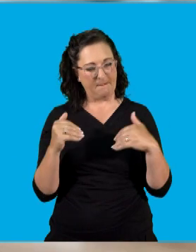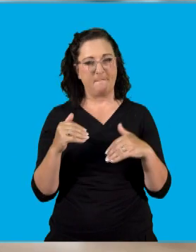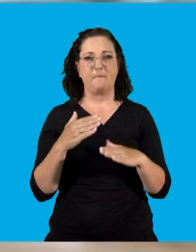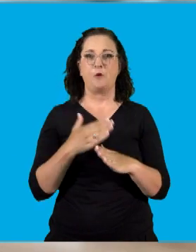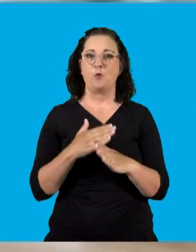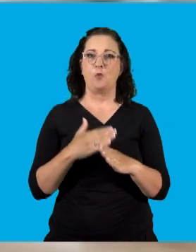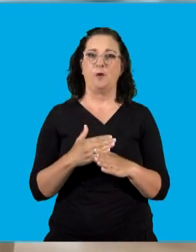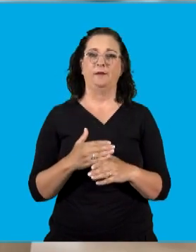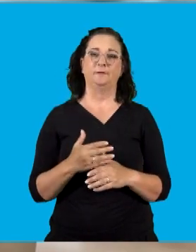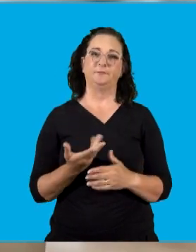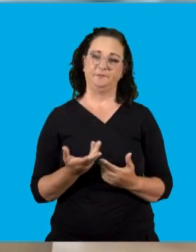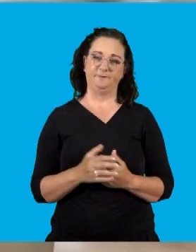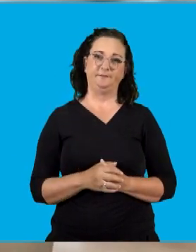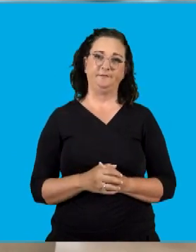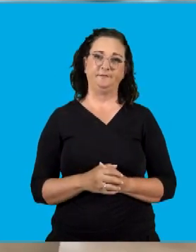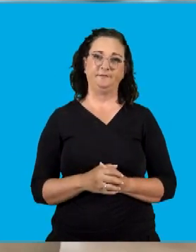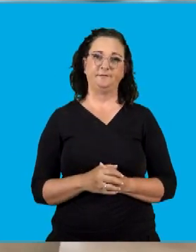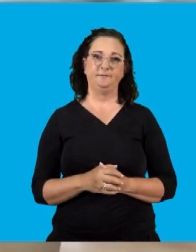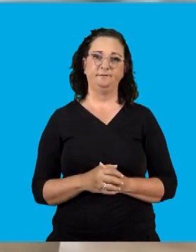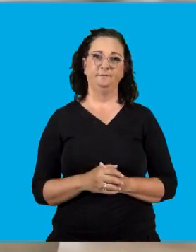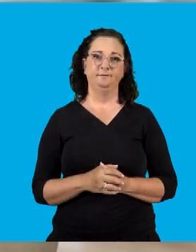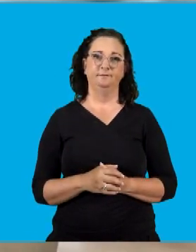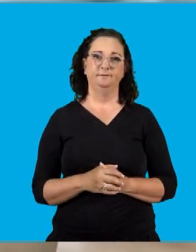being represented in the workplace.